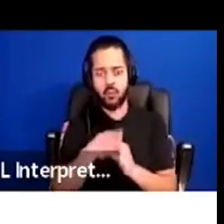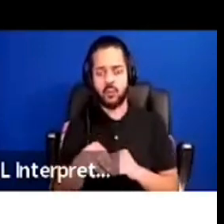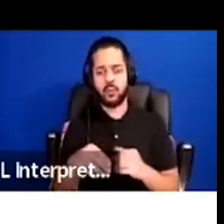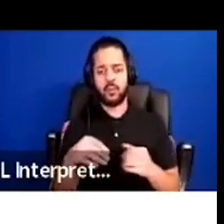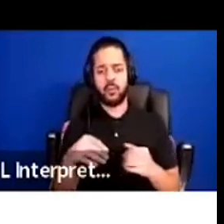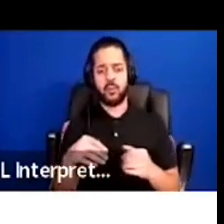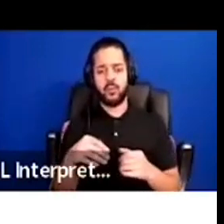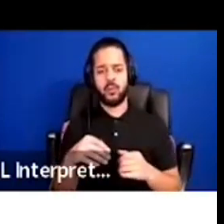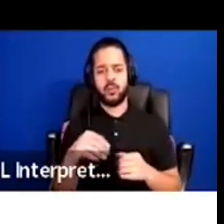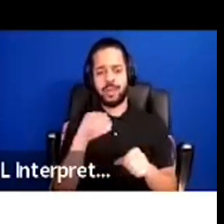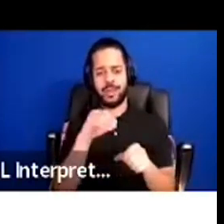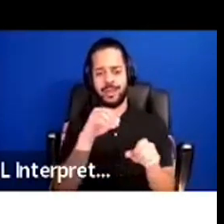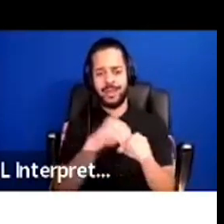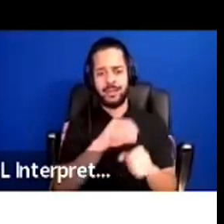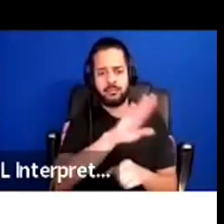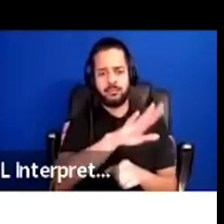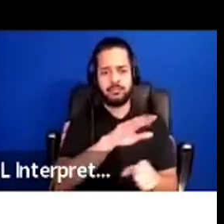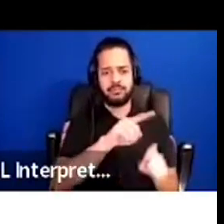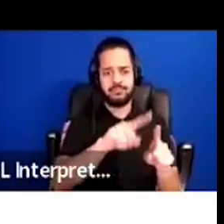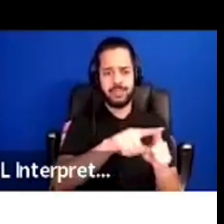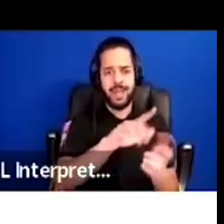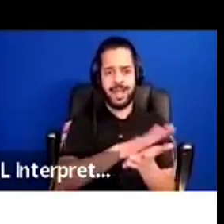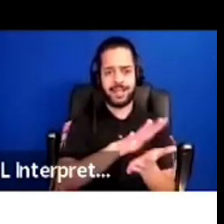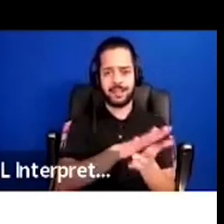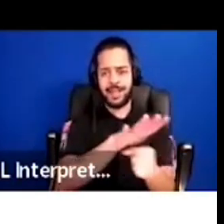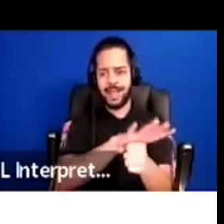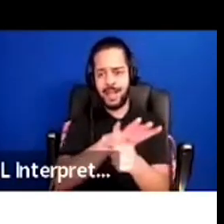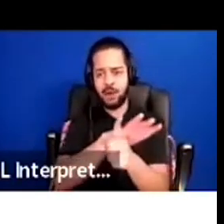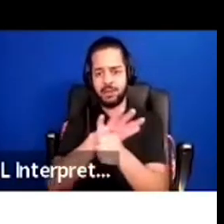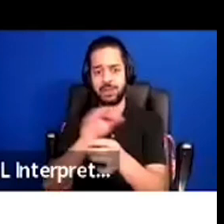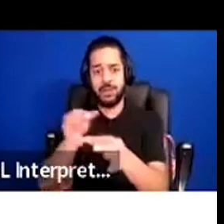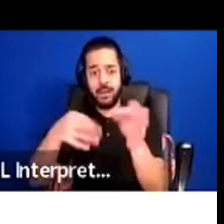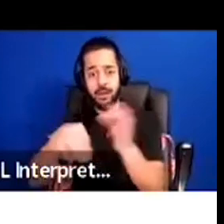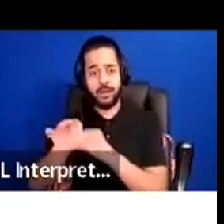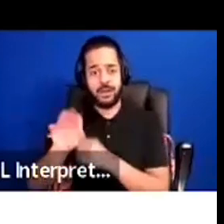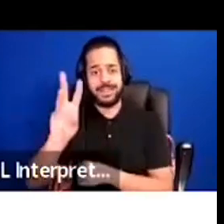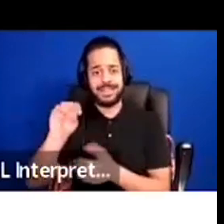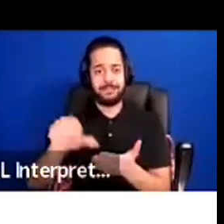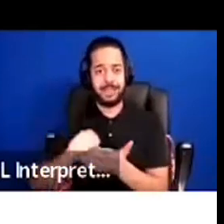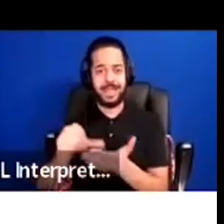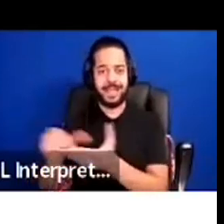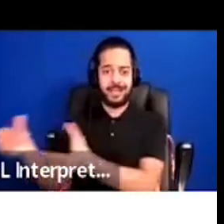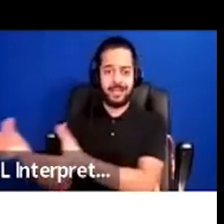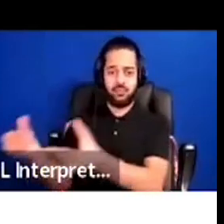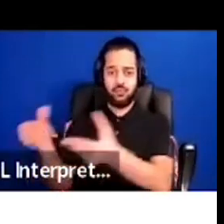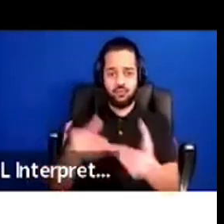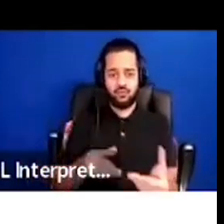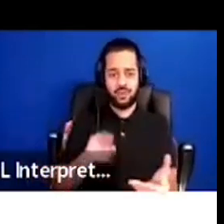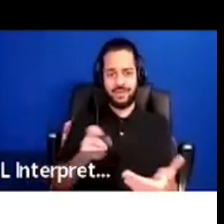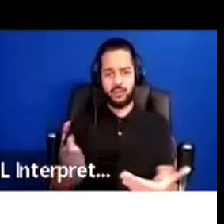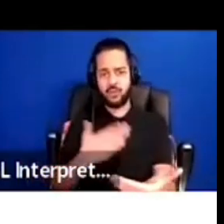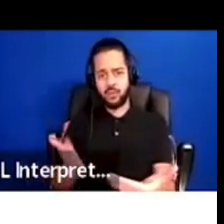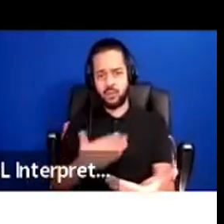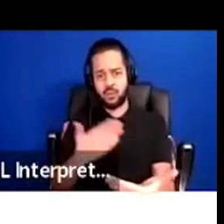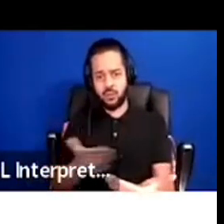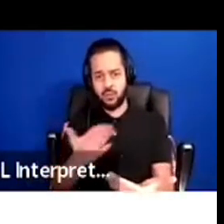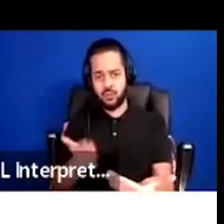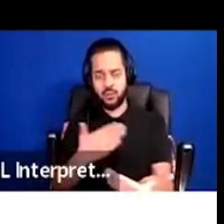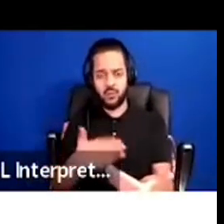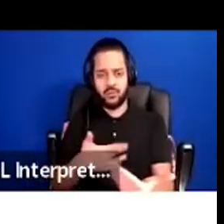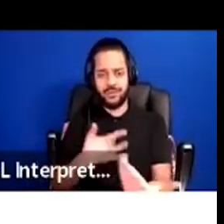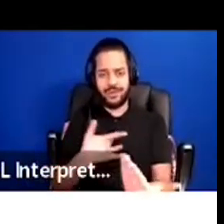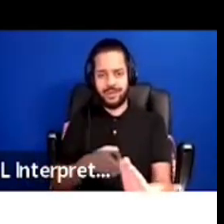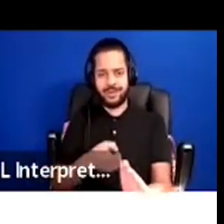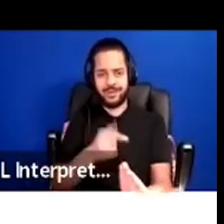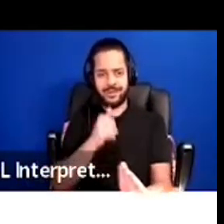60-page IEPs, and you have to go through and figure out, well, what's relevant and what, doesn't help me write a goal for this student